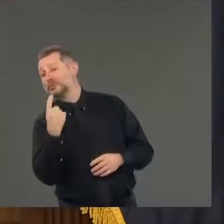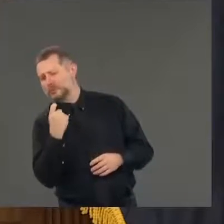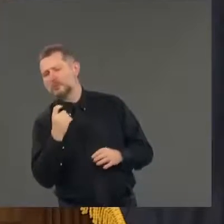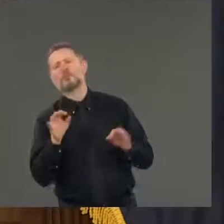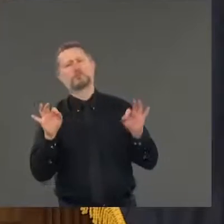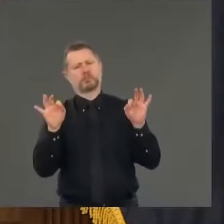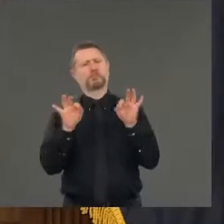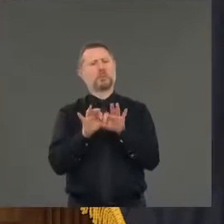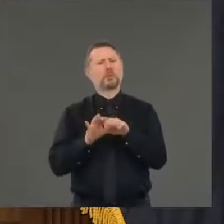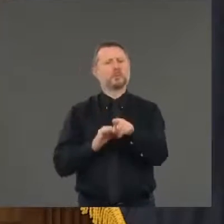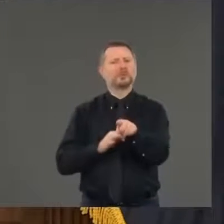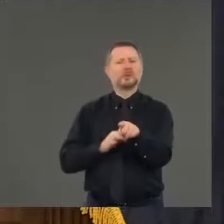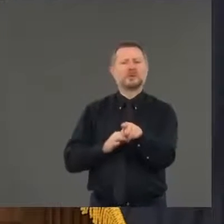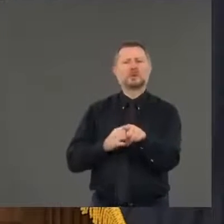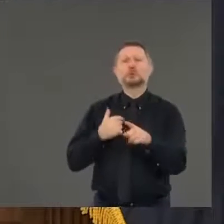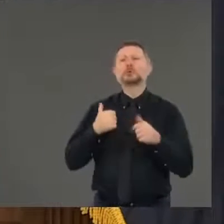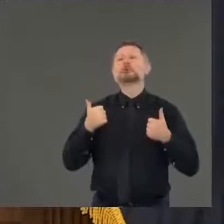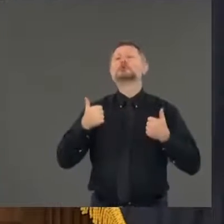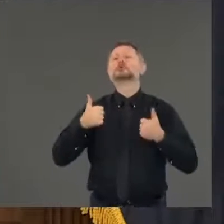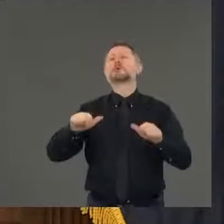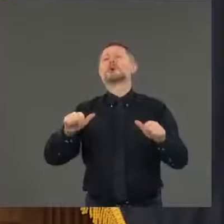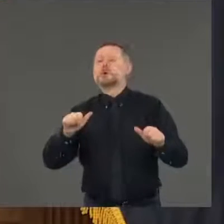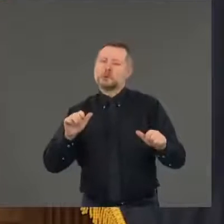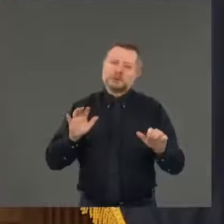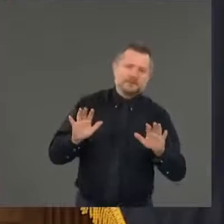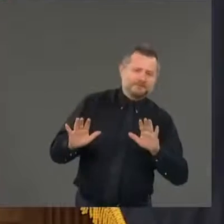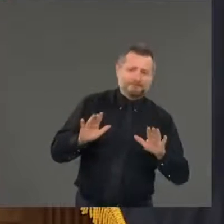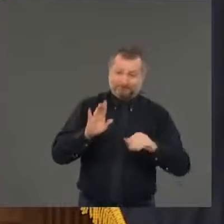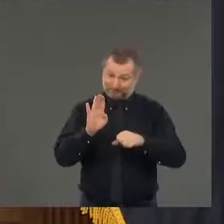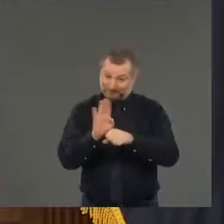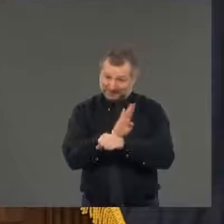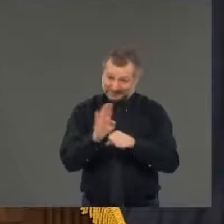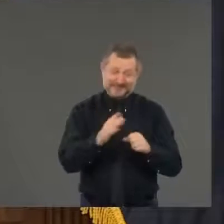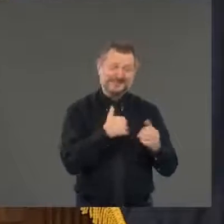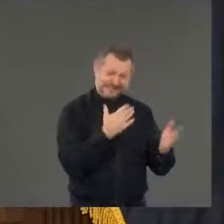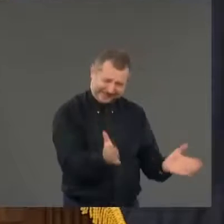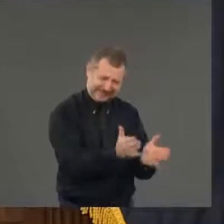do is trying to open the economic activity,